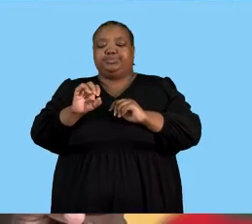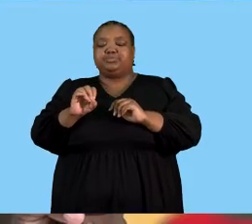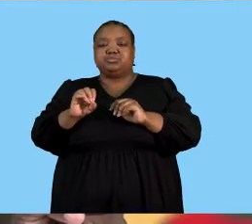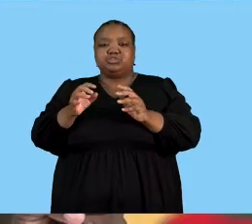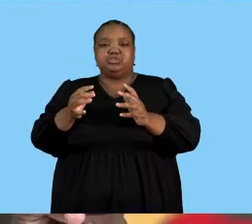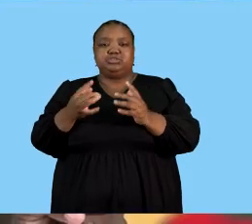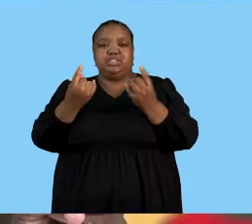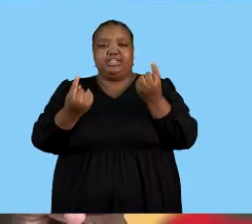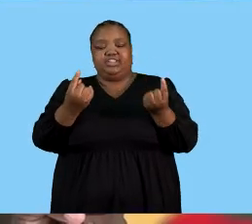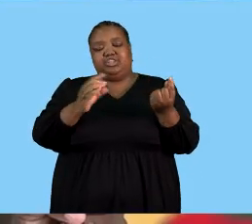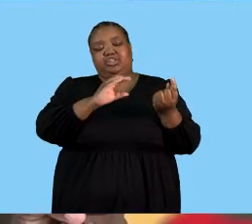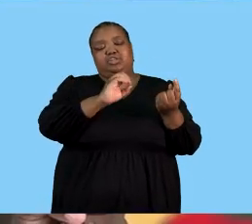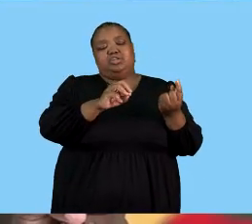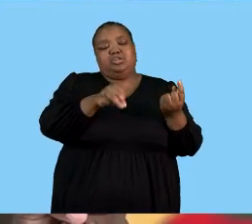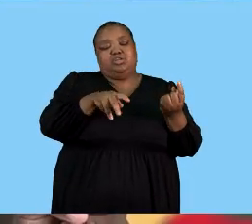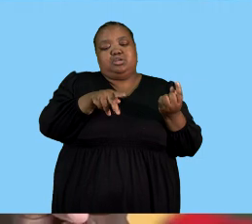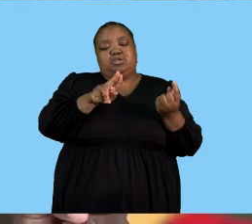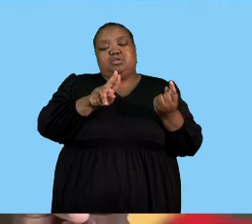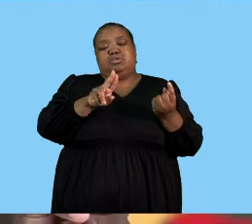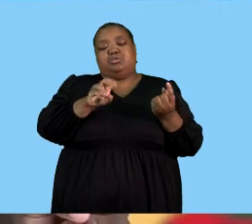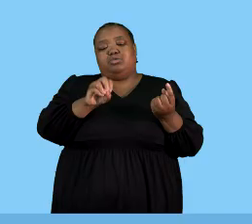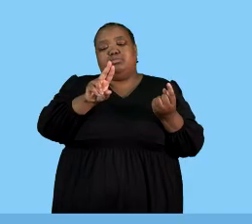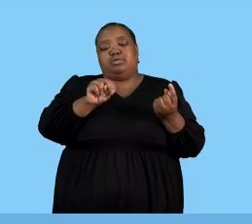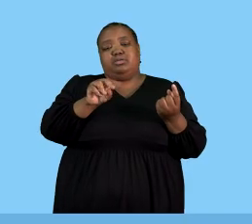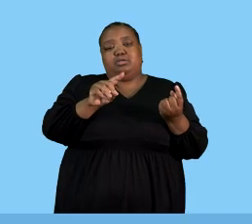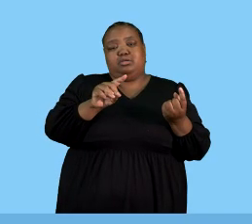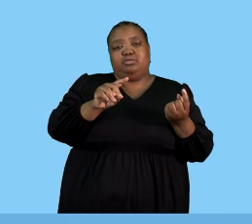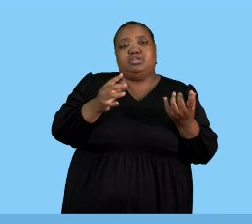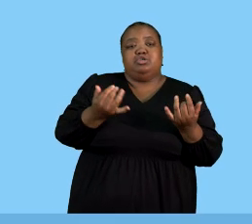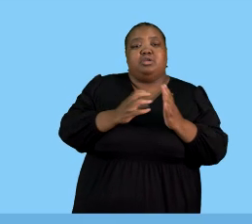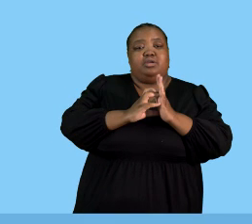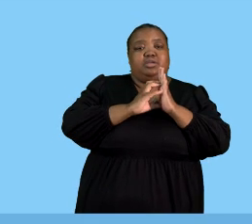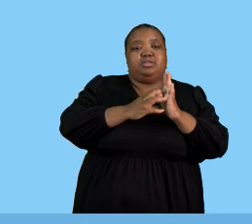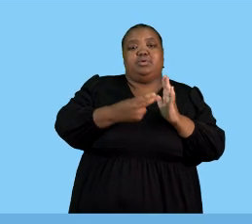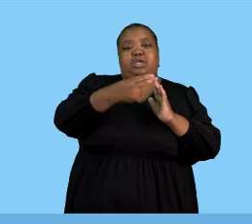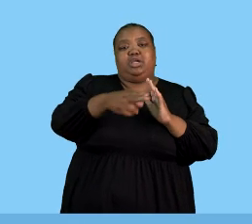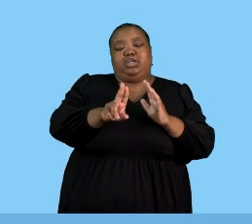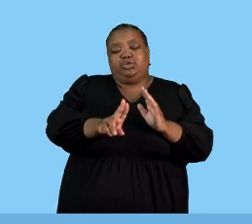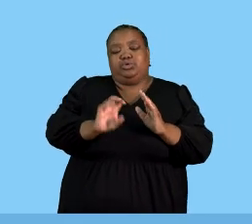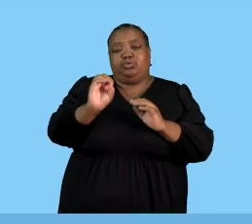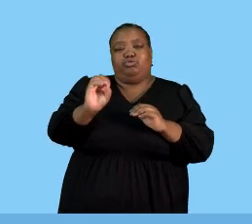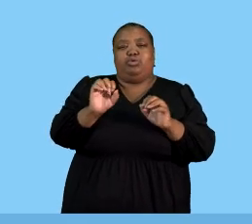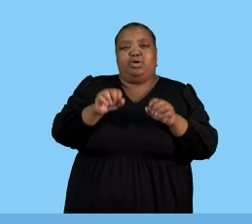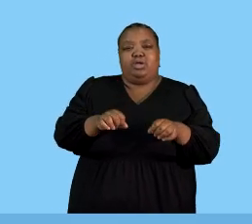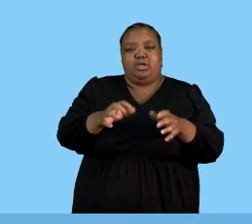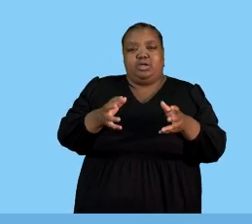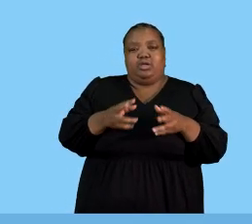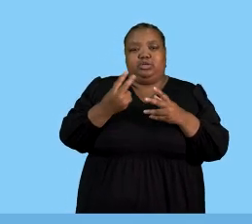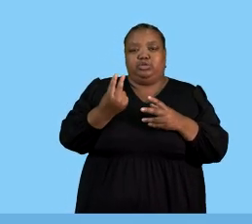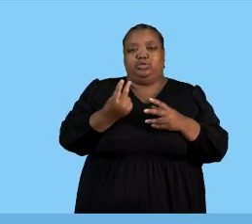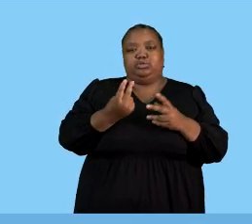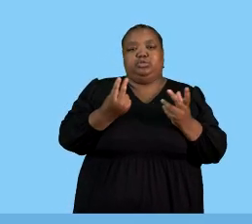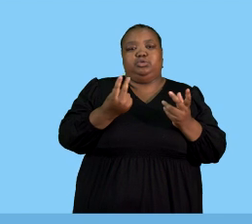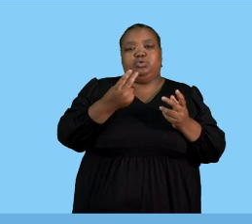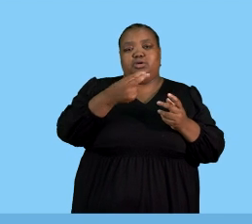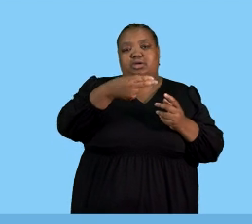as per the compound. For instance, we are using H2O as an example that for every 2 hydrogen